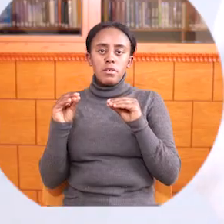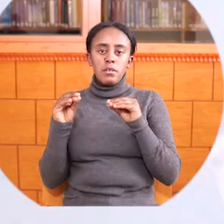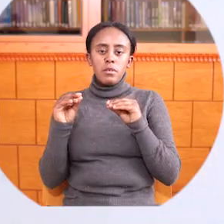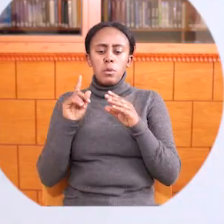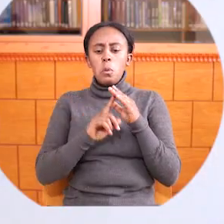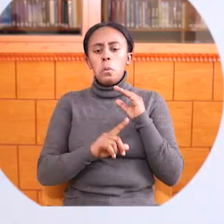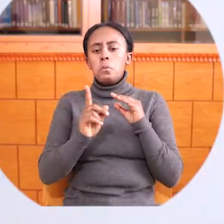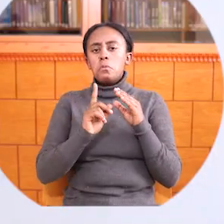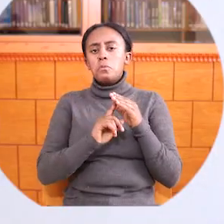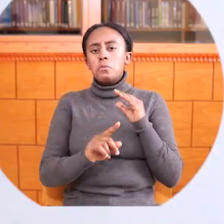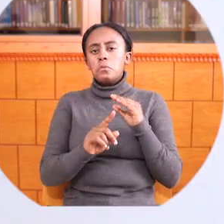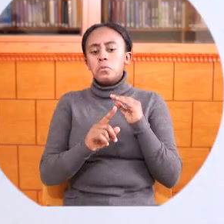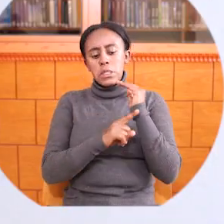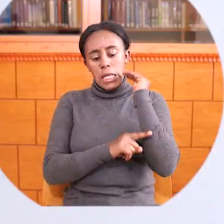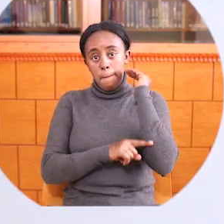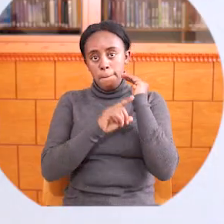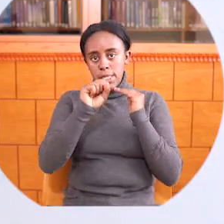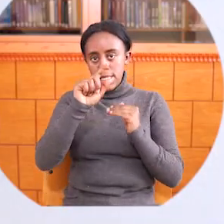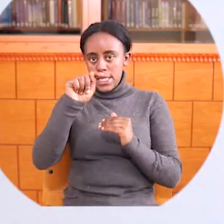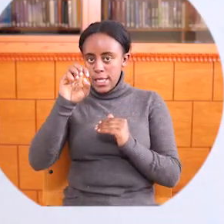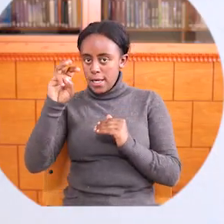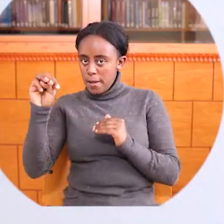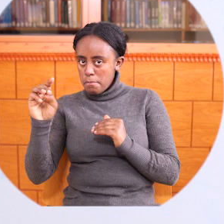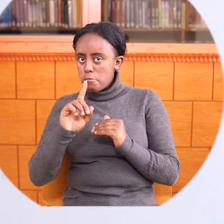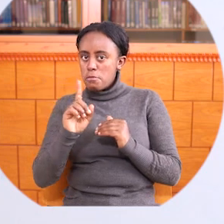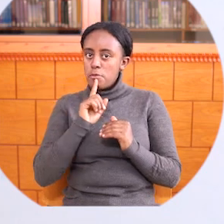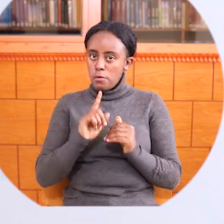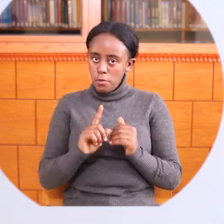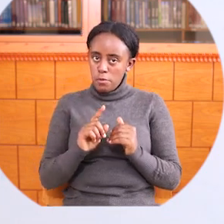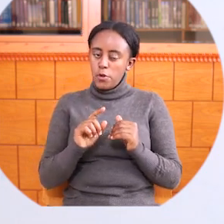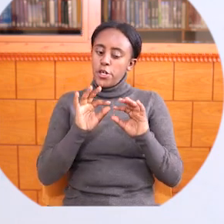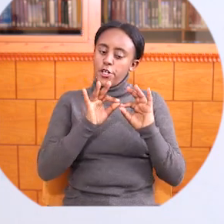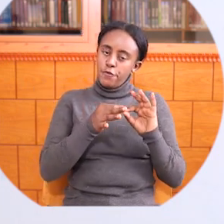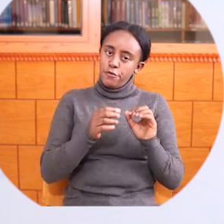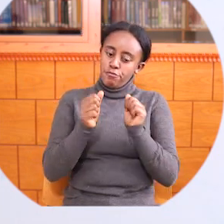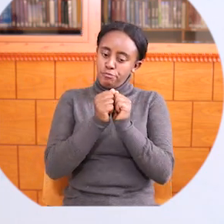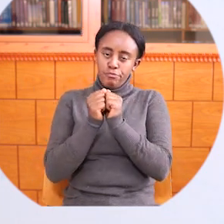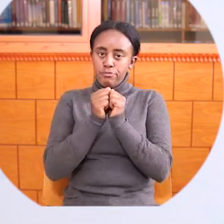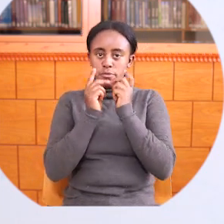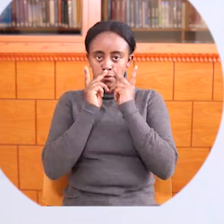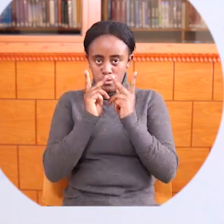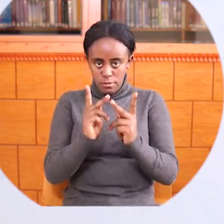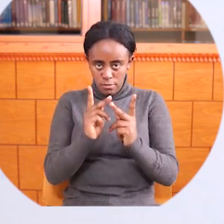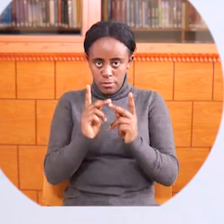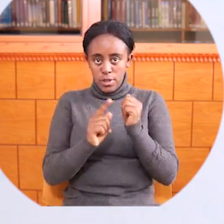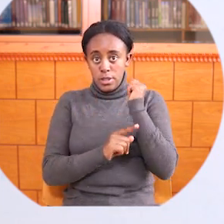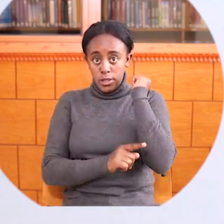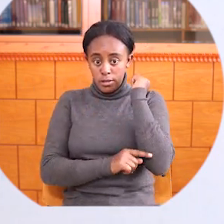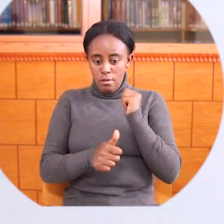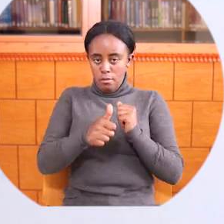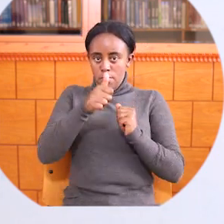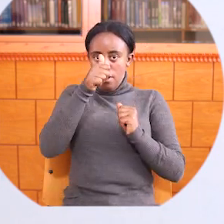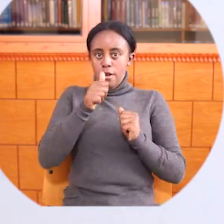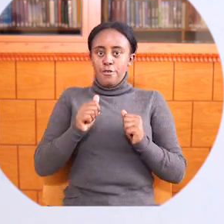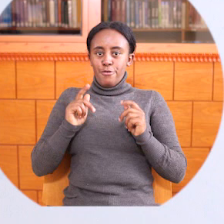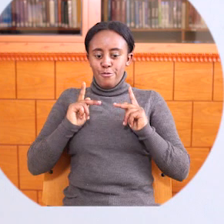What does mean esteem? Let us see together a definition of esteem. Esteem is the main body